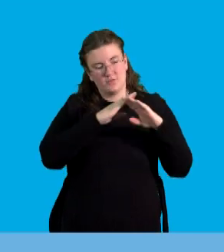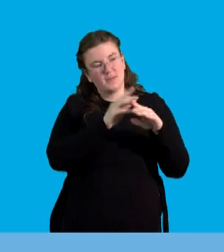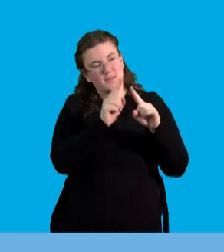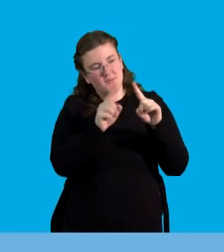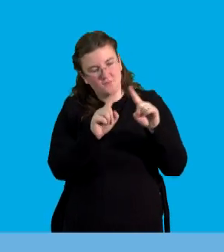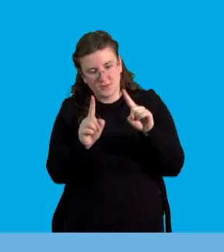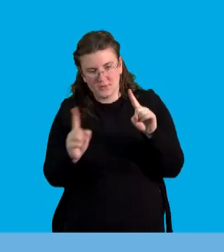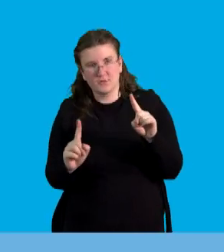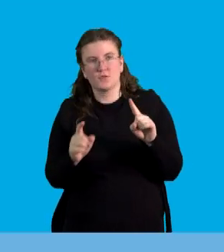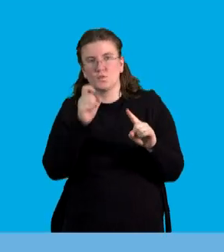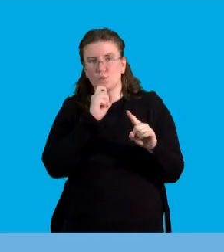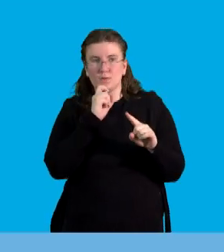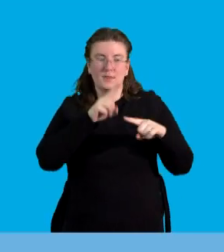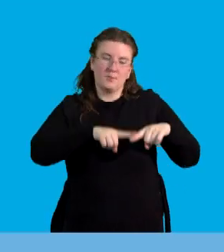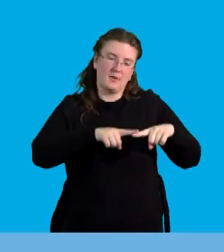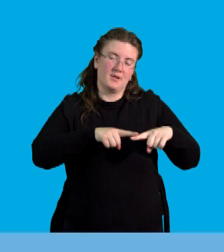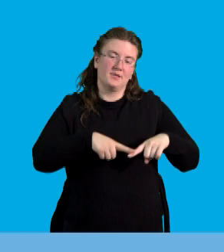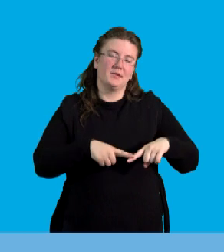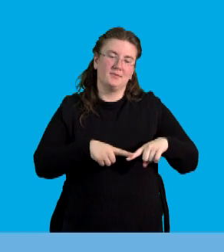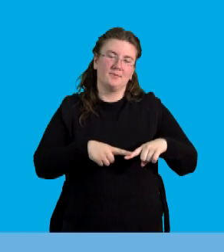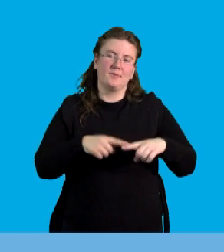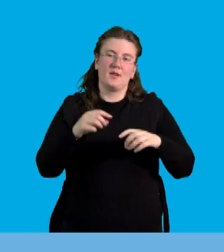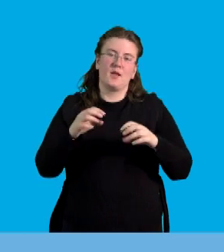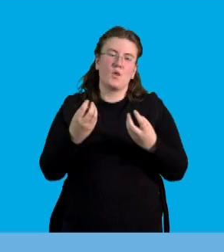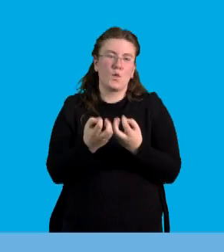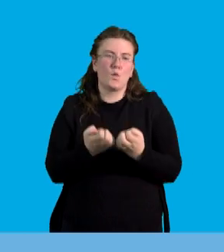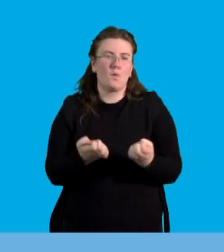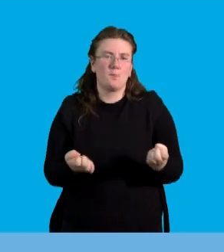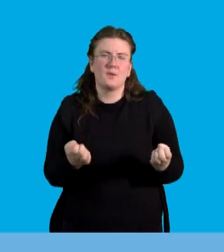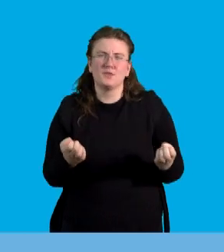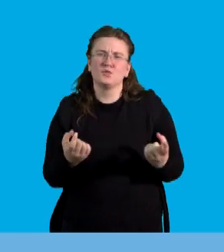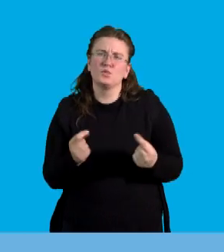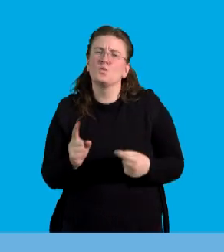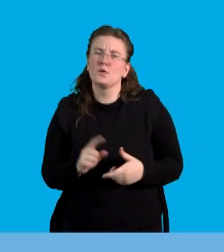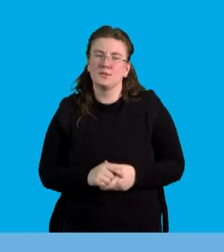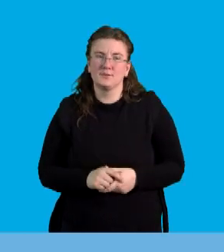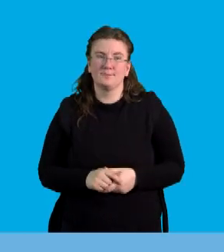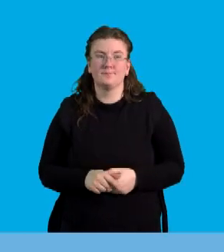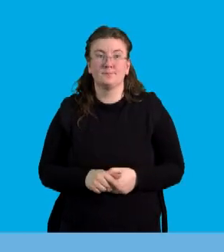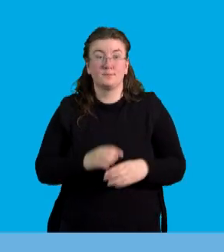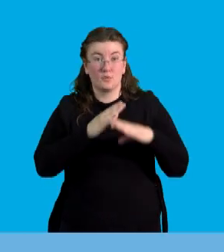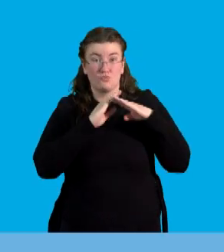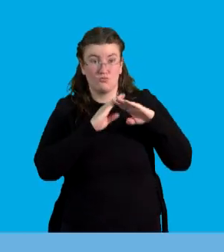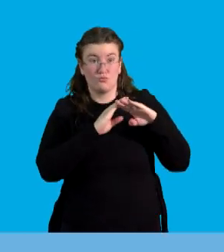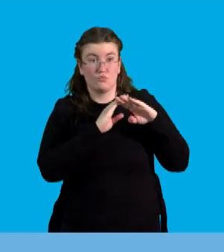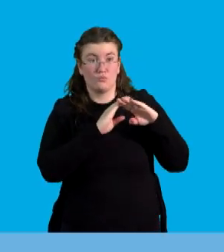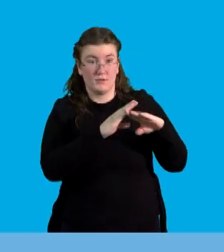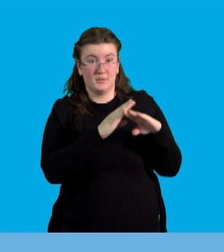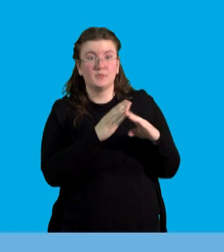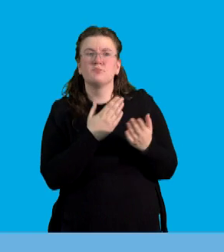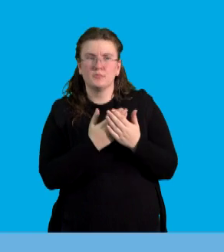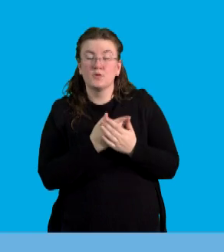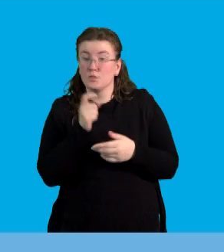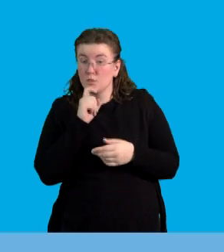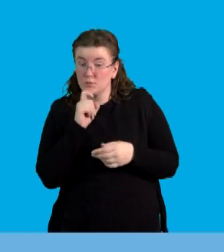different resistors in different functions. Then now, the resistance of materials can both be useful